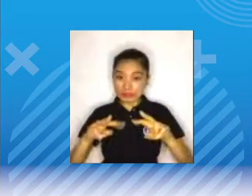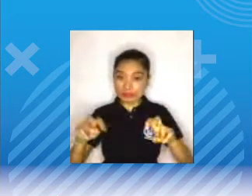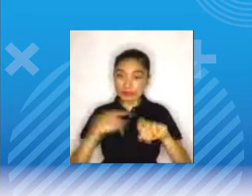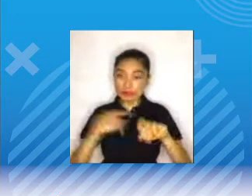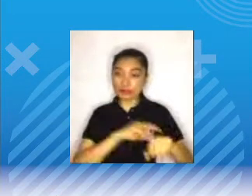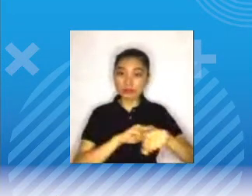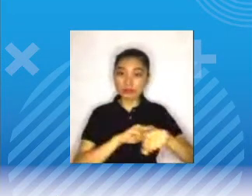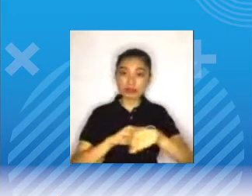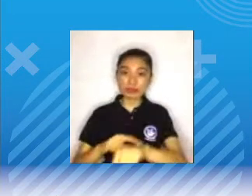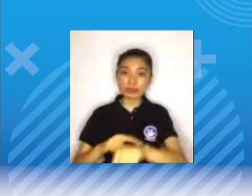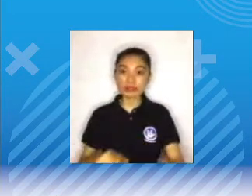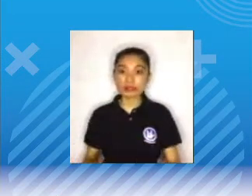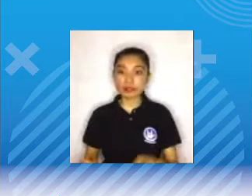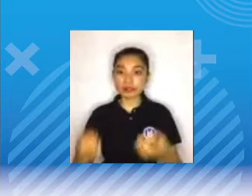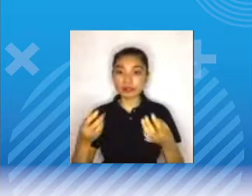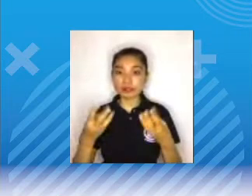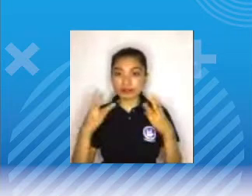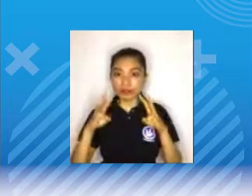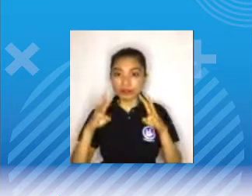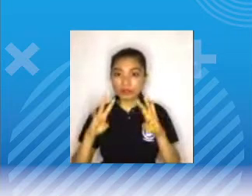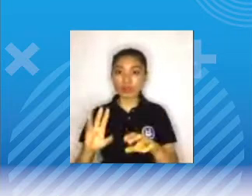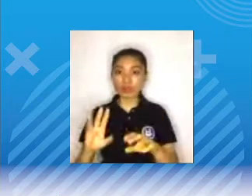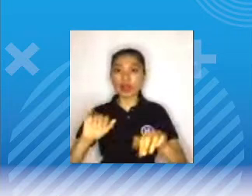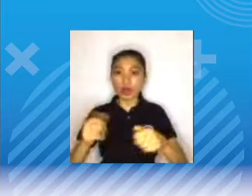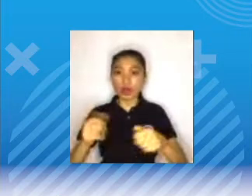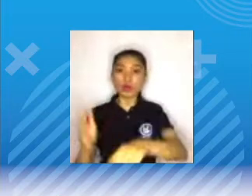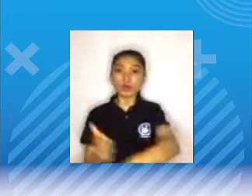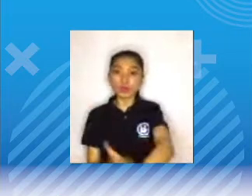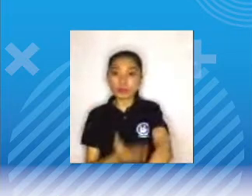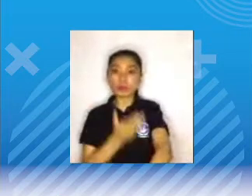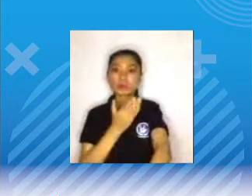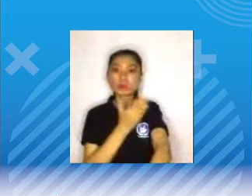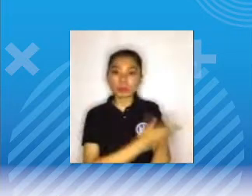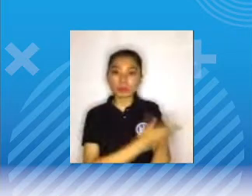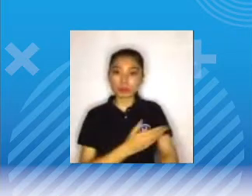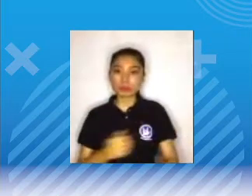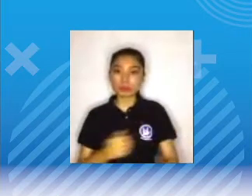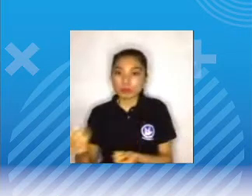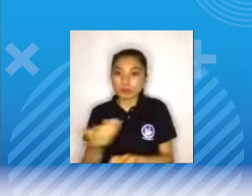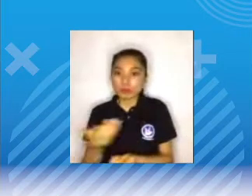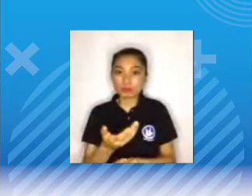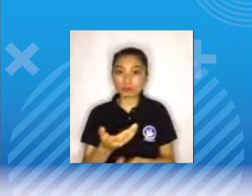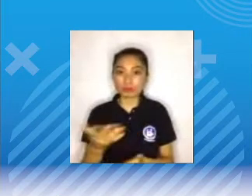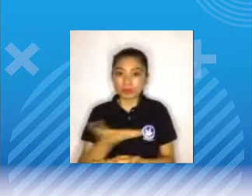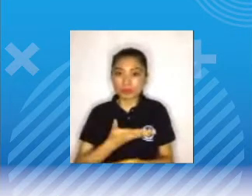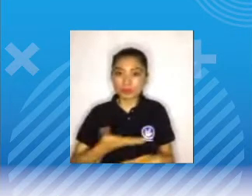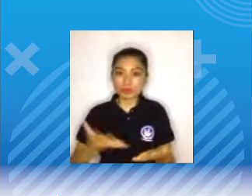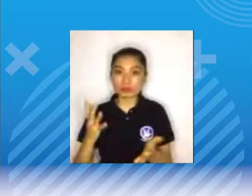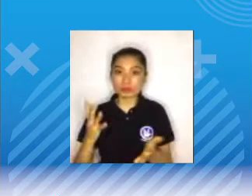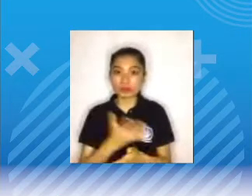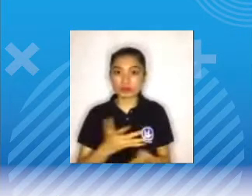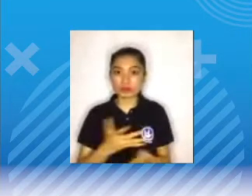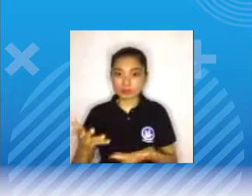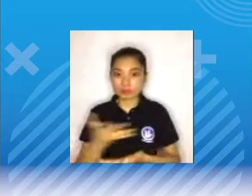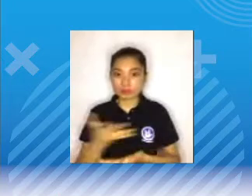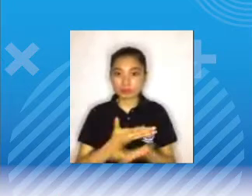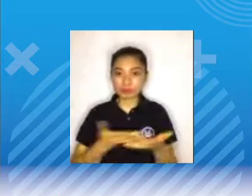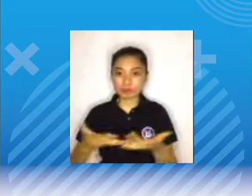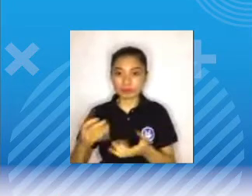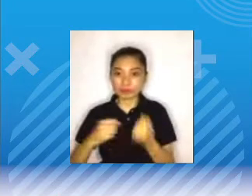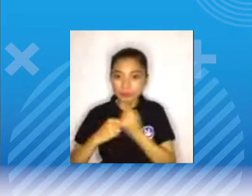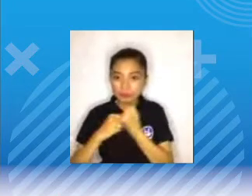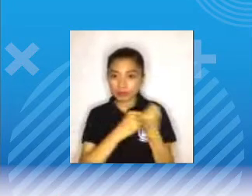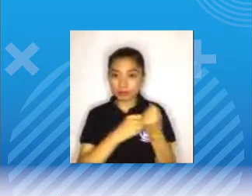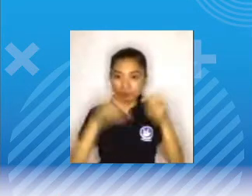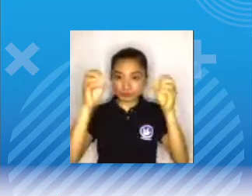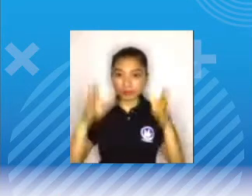how to increase the psychosocial and professional support to teachers during distance learning while in pandemic. As